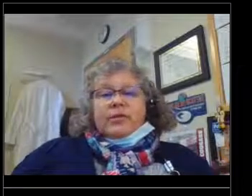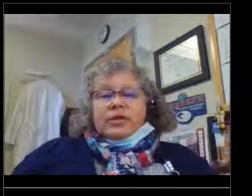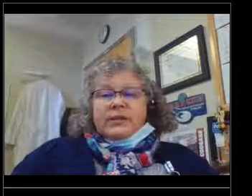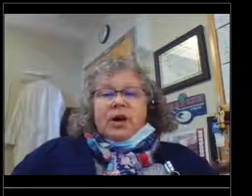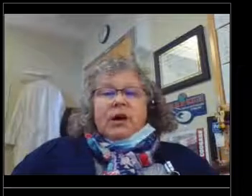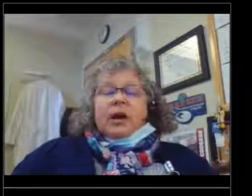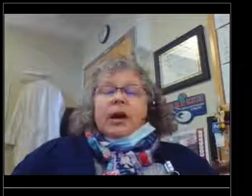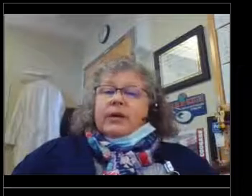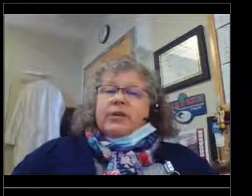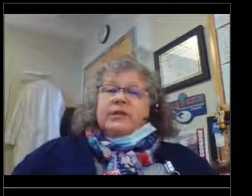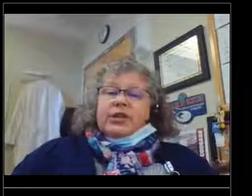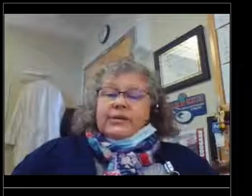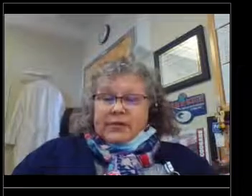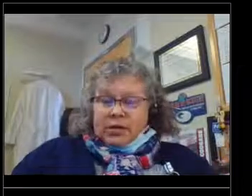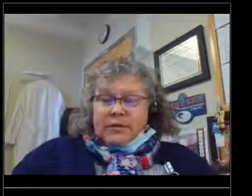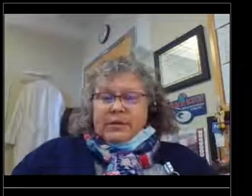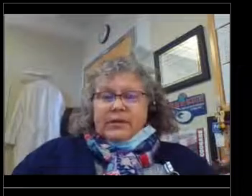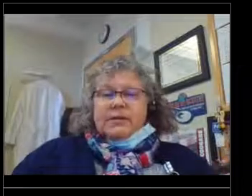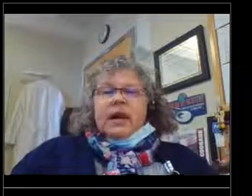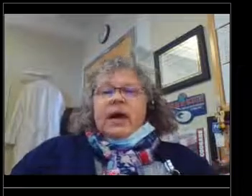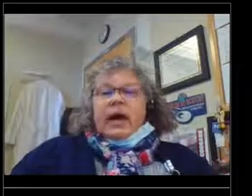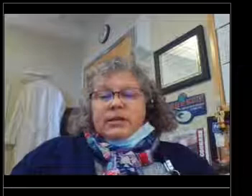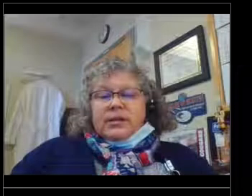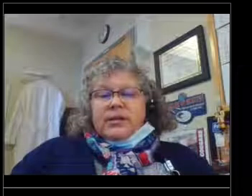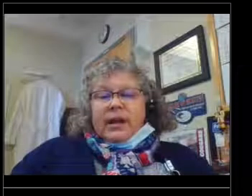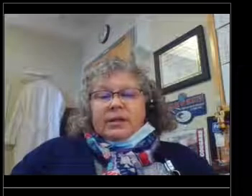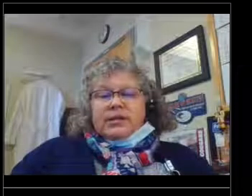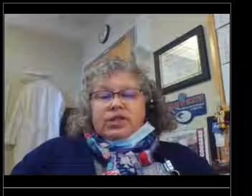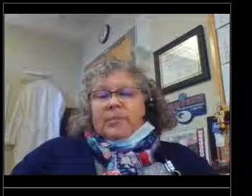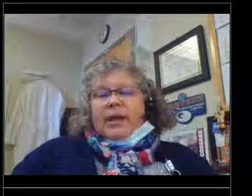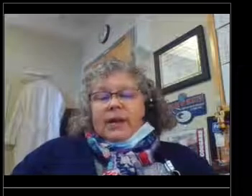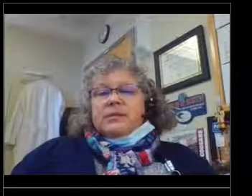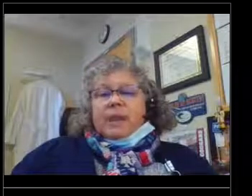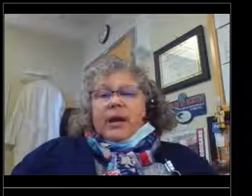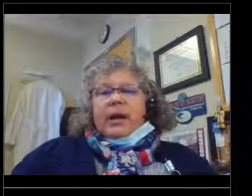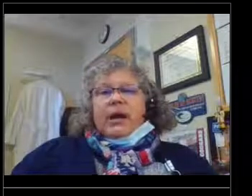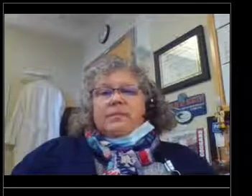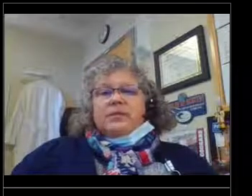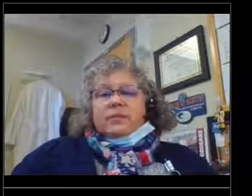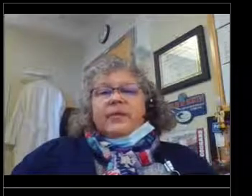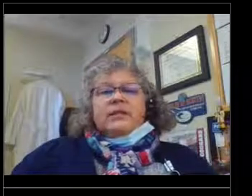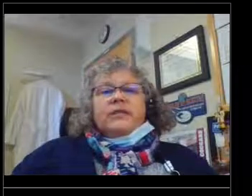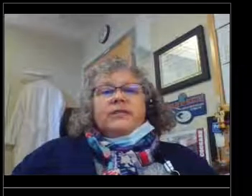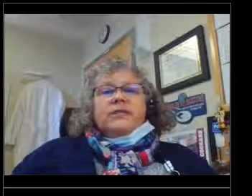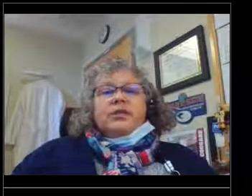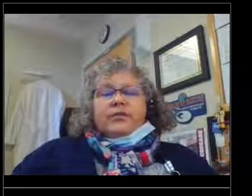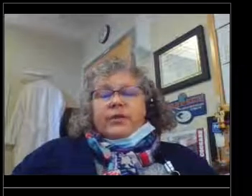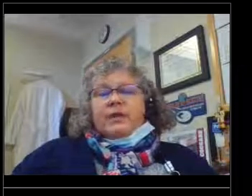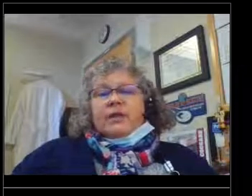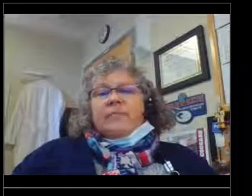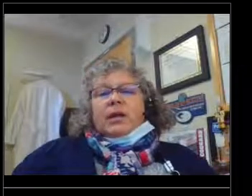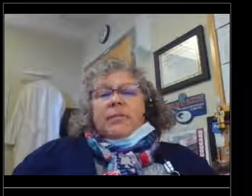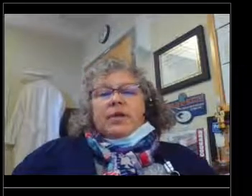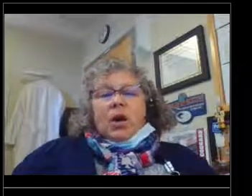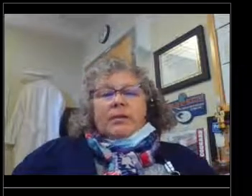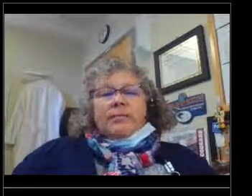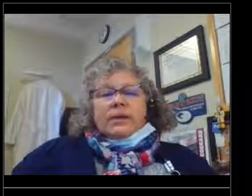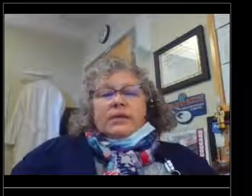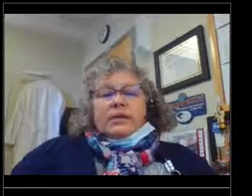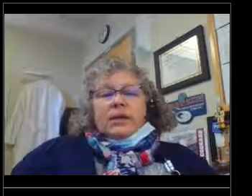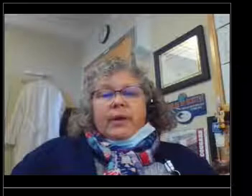with, and when she's gone, I go to the chief of services, and she becomes my supervising physician for the time that